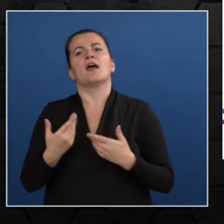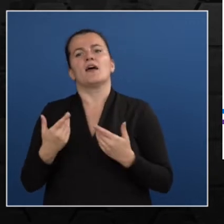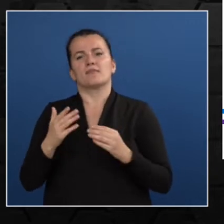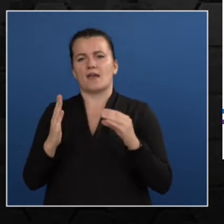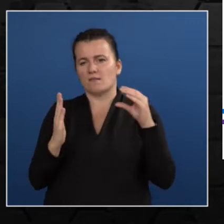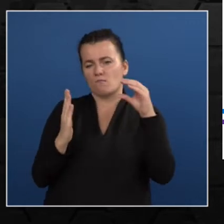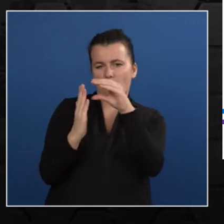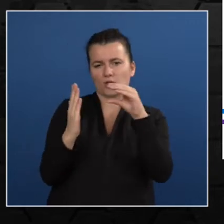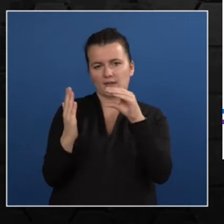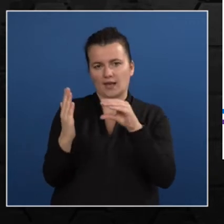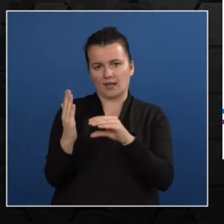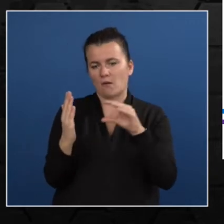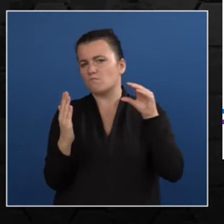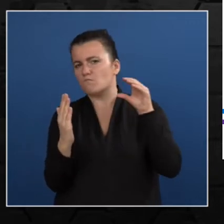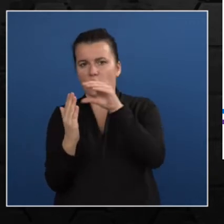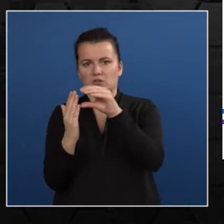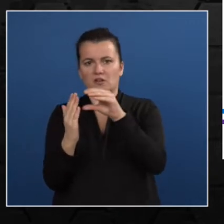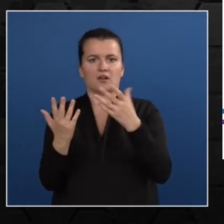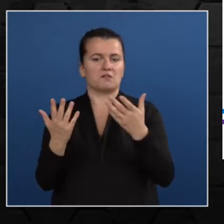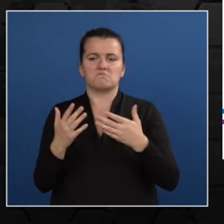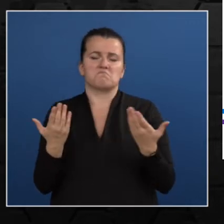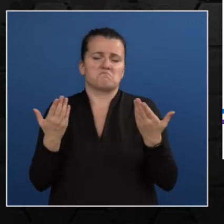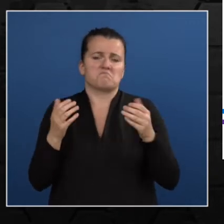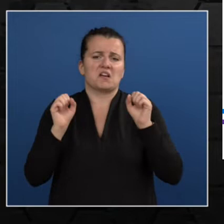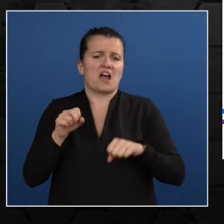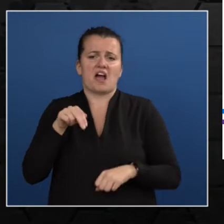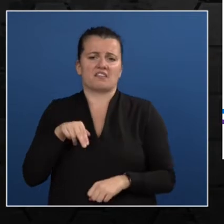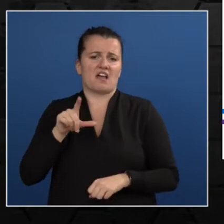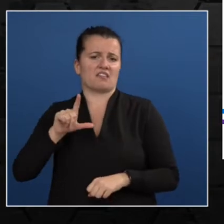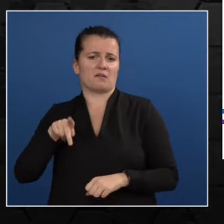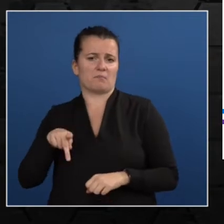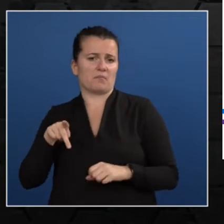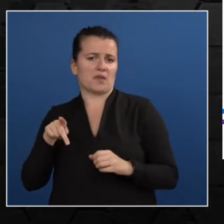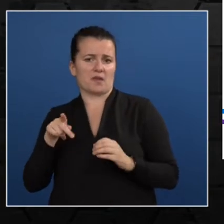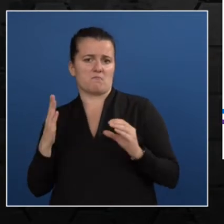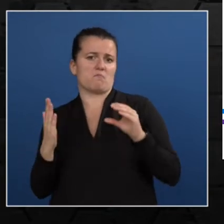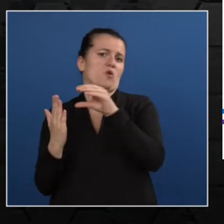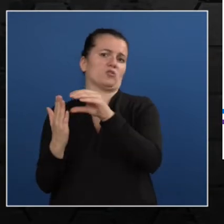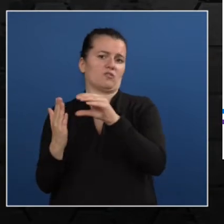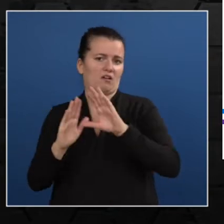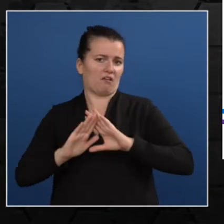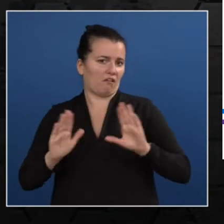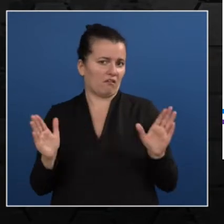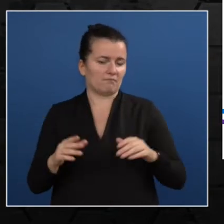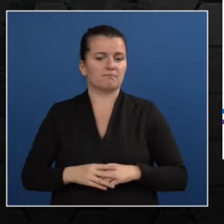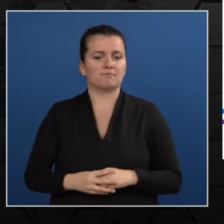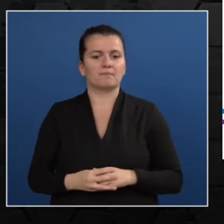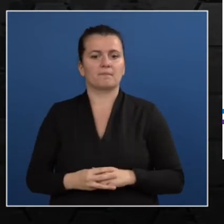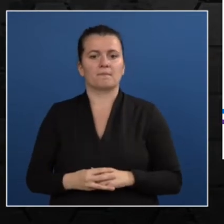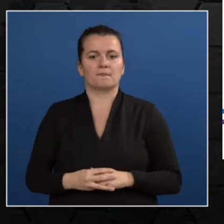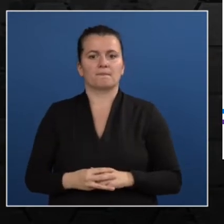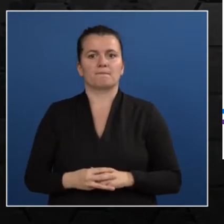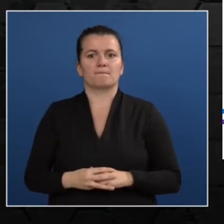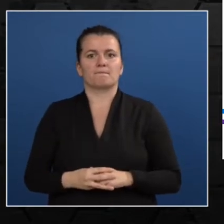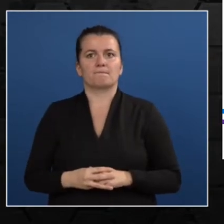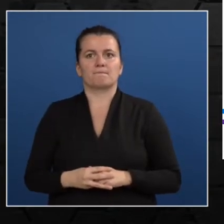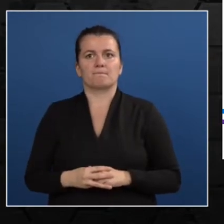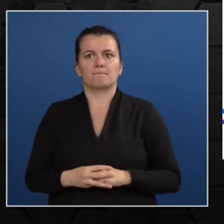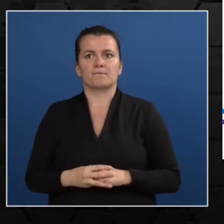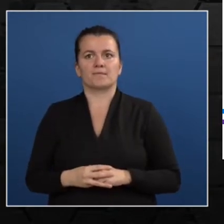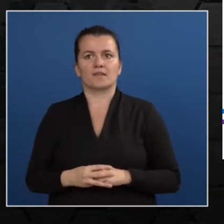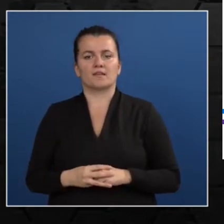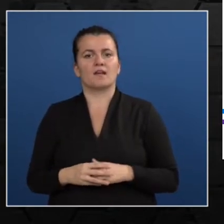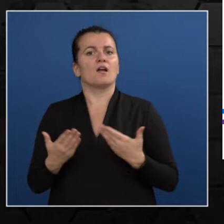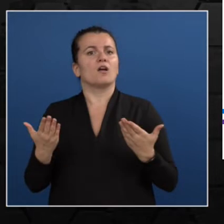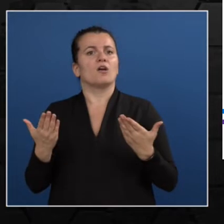like you can use normal ML models for NLP. It's not that different. The only thing different here is the feature engineering part, because you have to